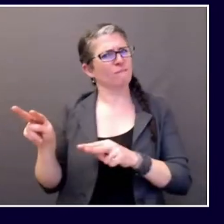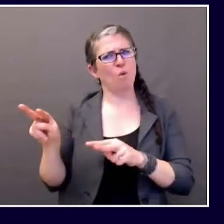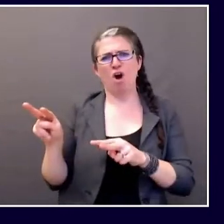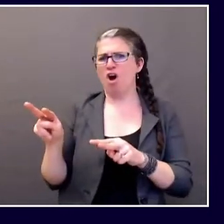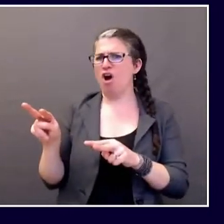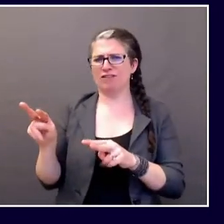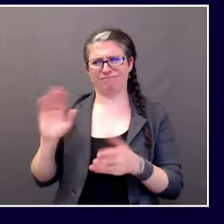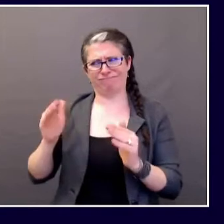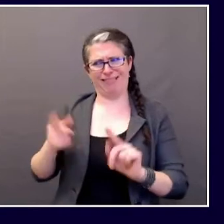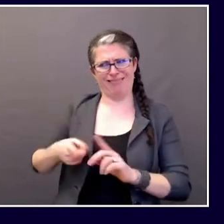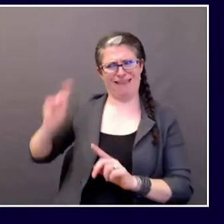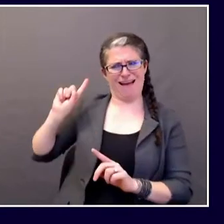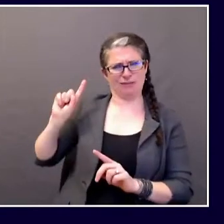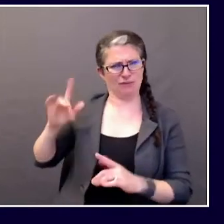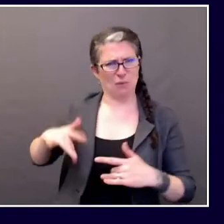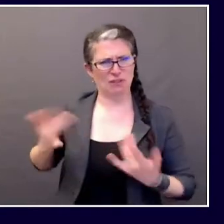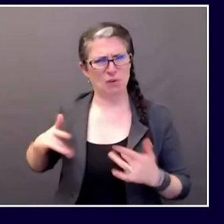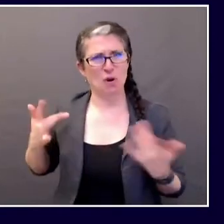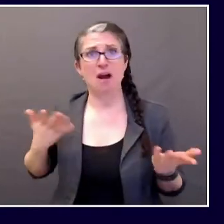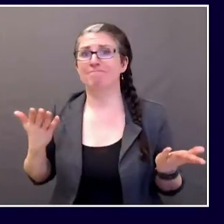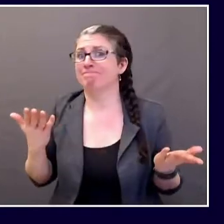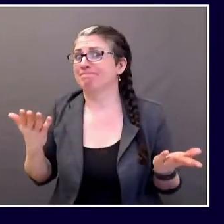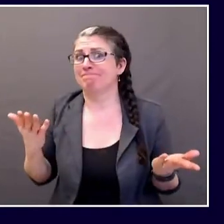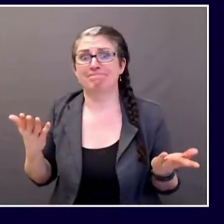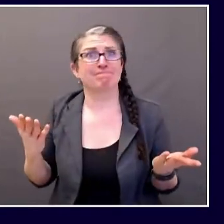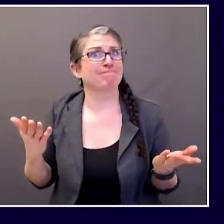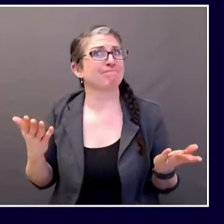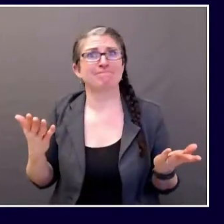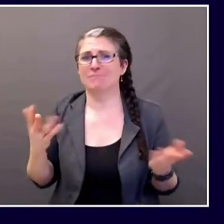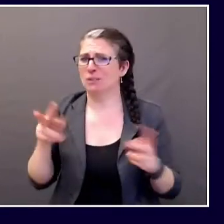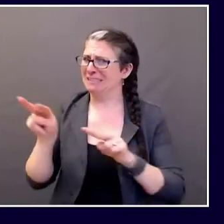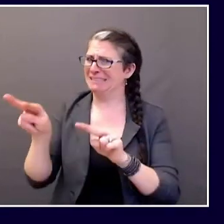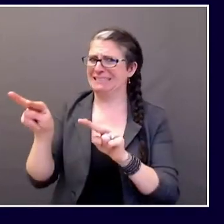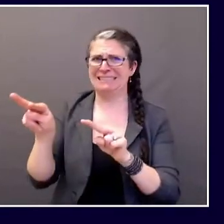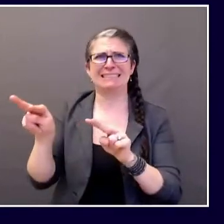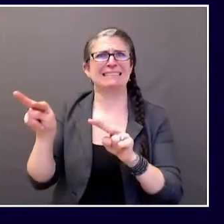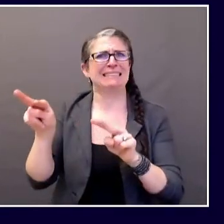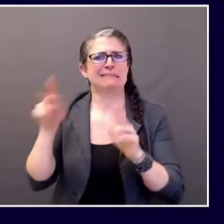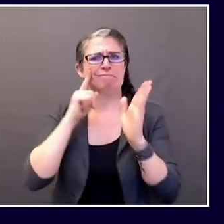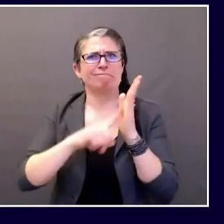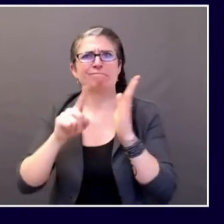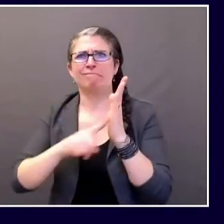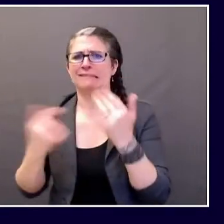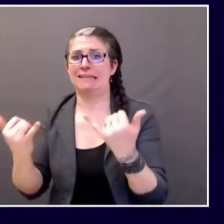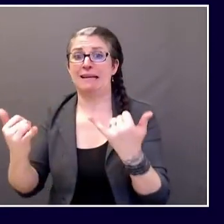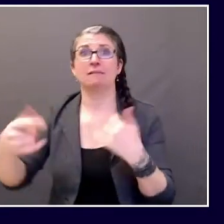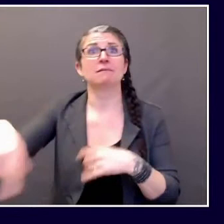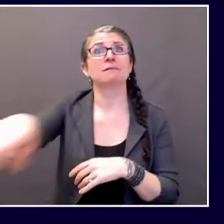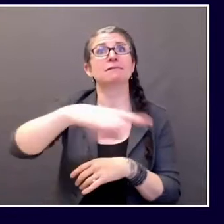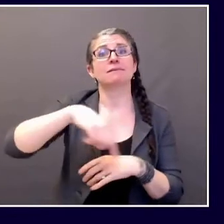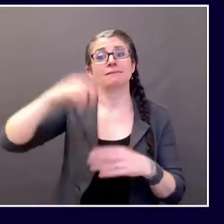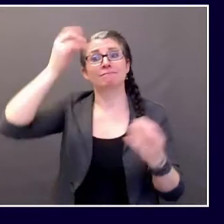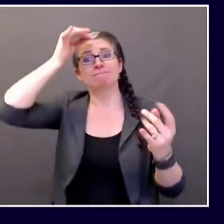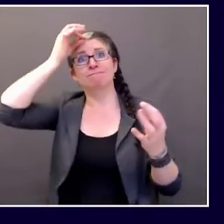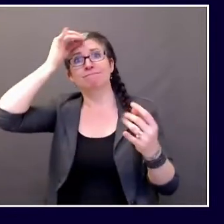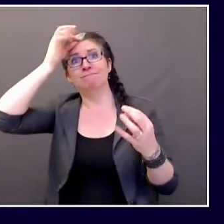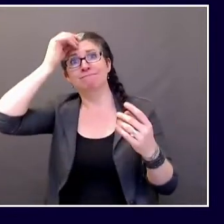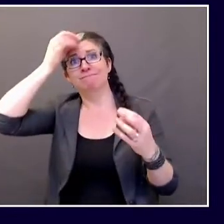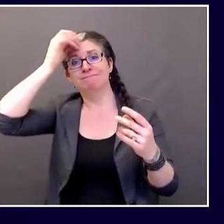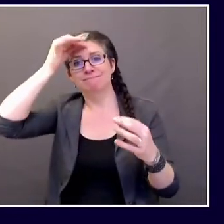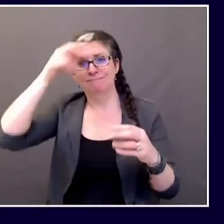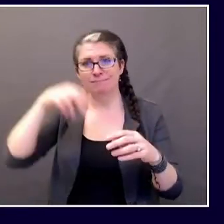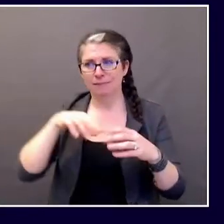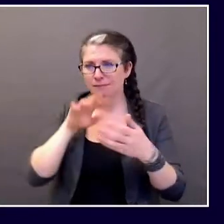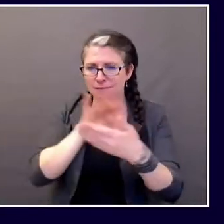those epidemiological parameters that have now become second nature to so many of us across the state. We look forward to chatting with everyone